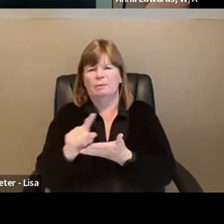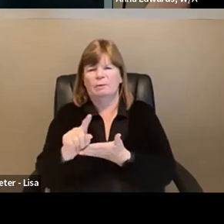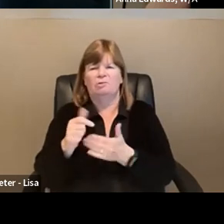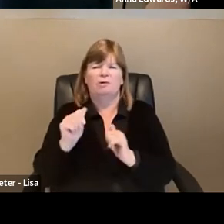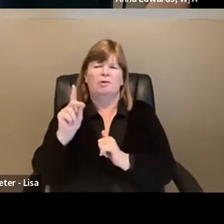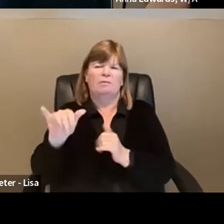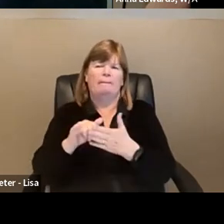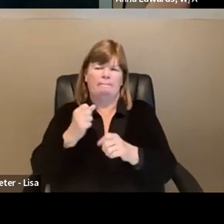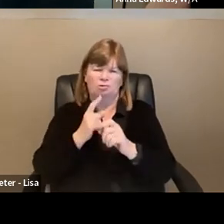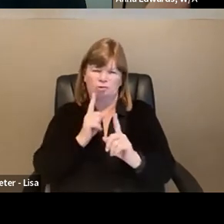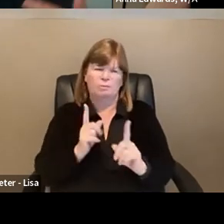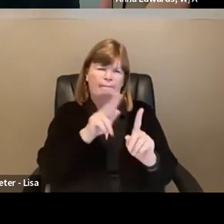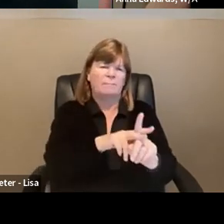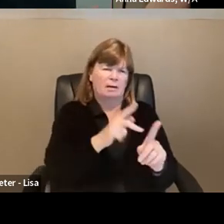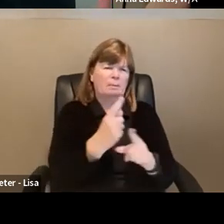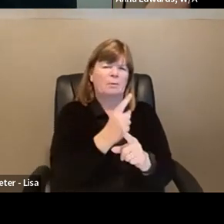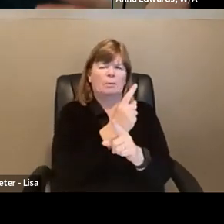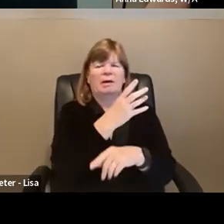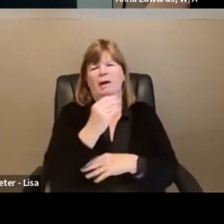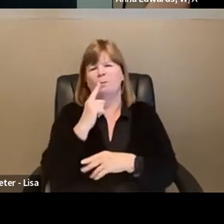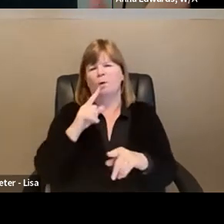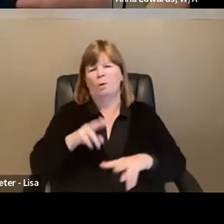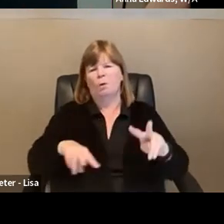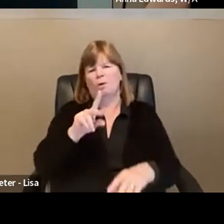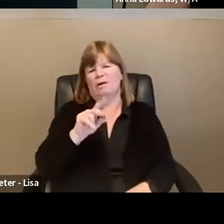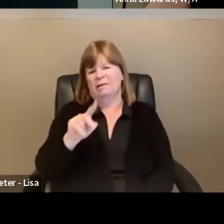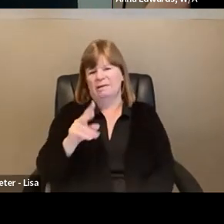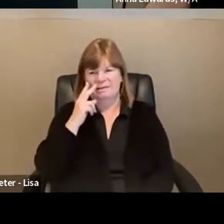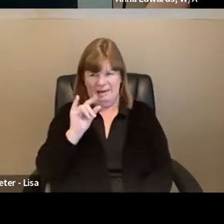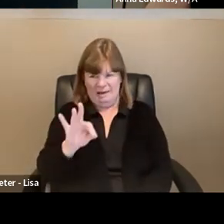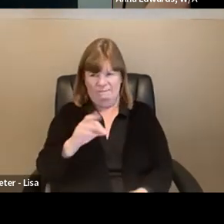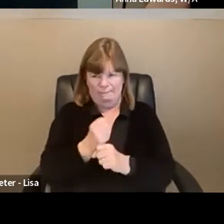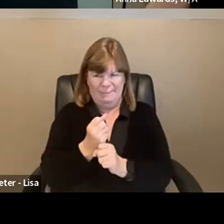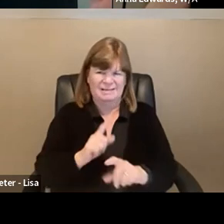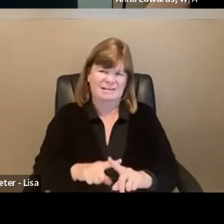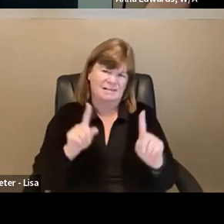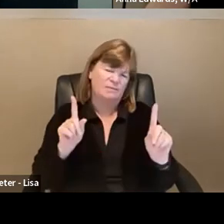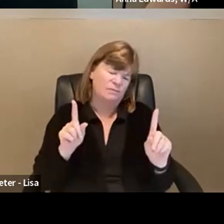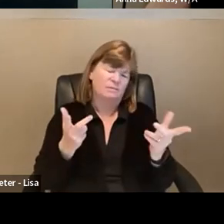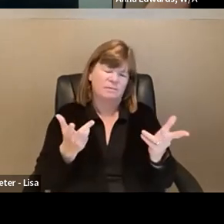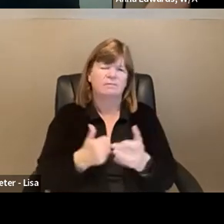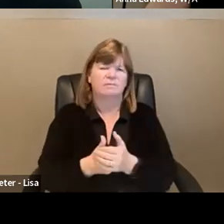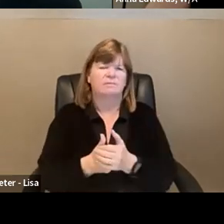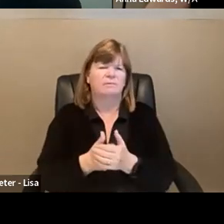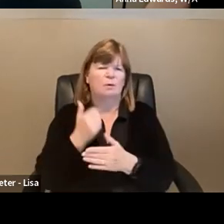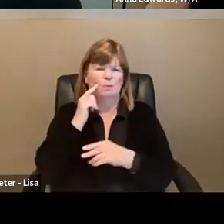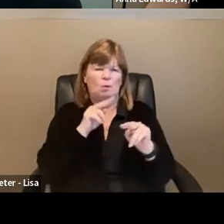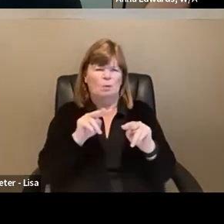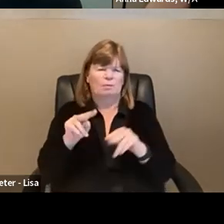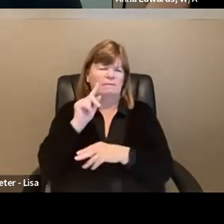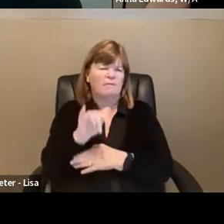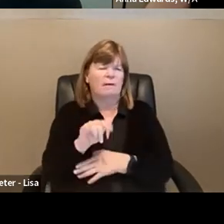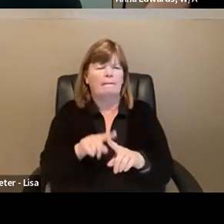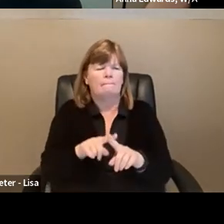being implemented appropriately, and then we're looking at data to see if that actually does make a difference. So we're looking for that. But